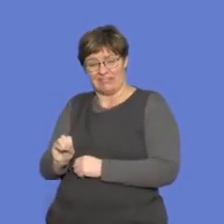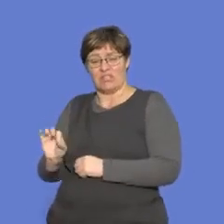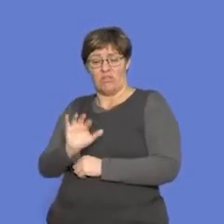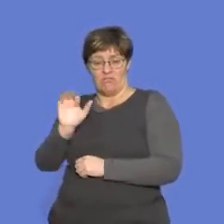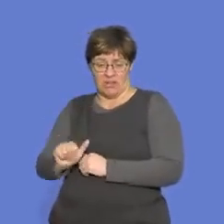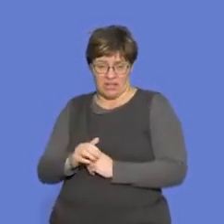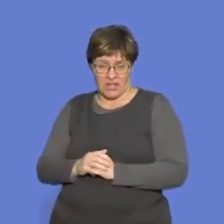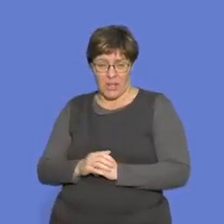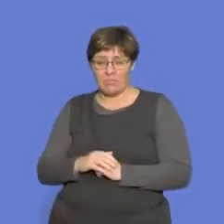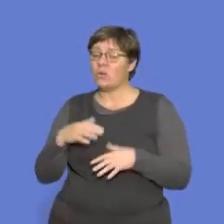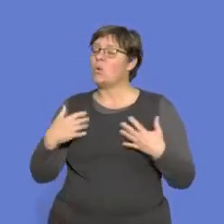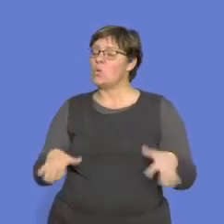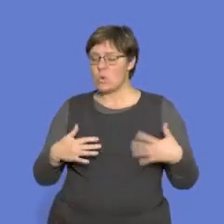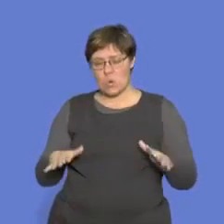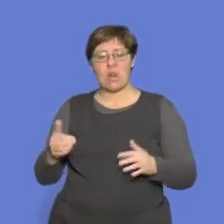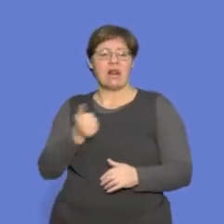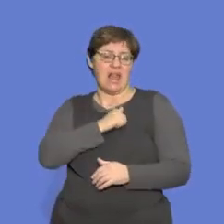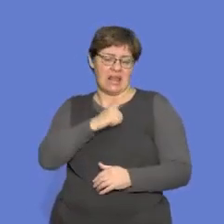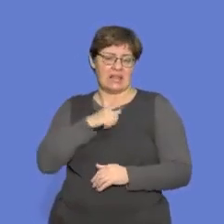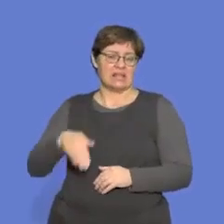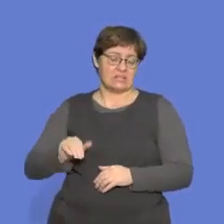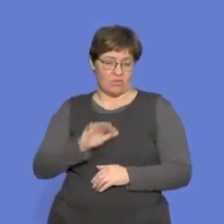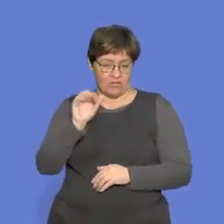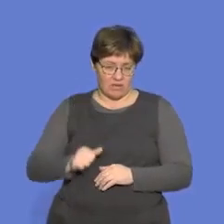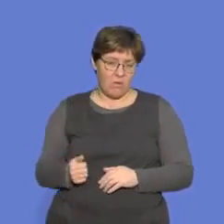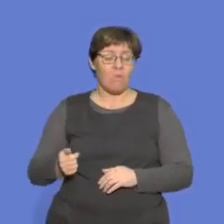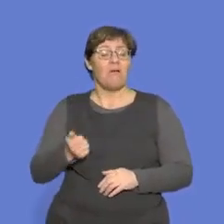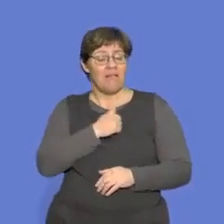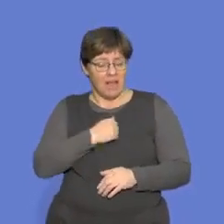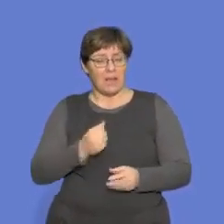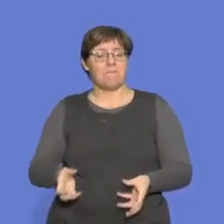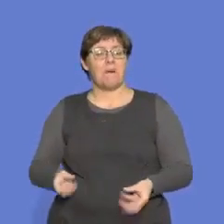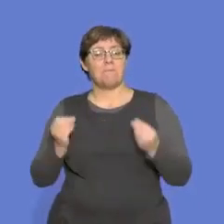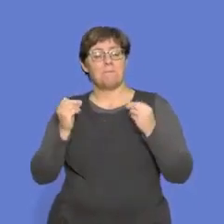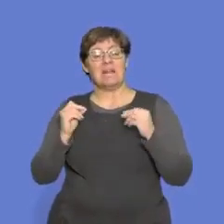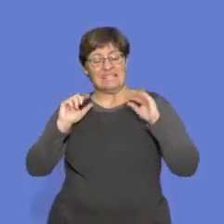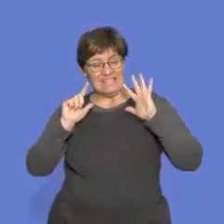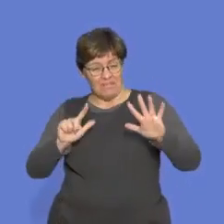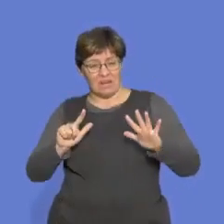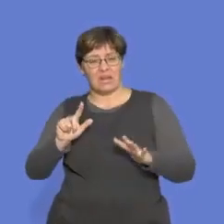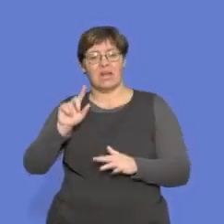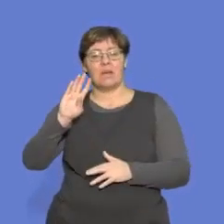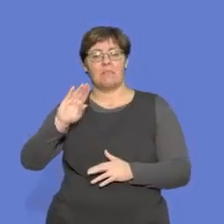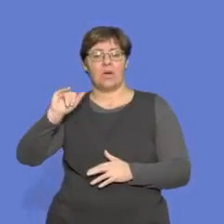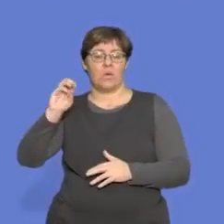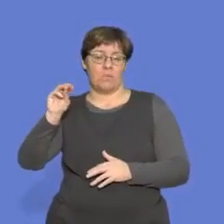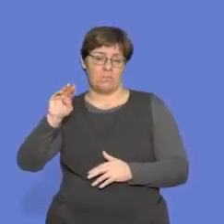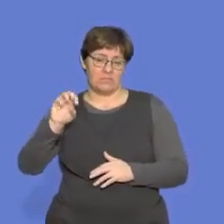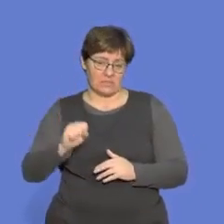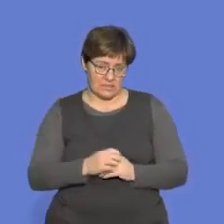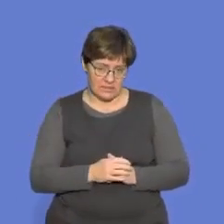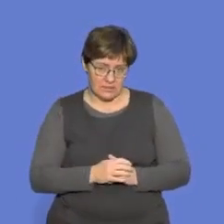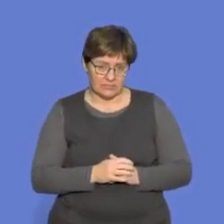huge plus for us as South Africans, the benefit of having 7 unique biomes to South Africa, something that